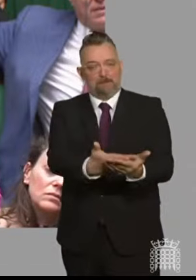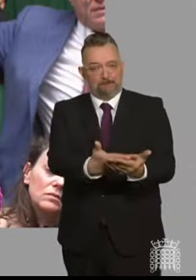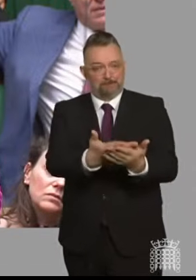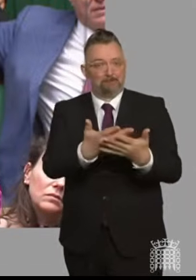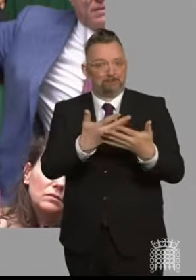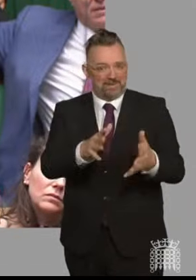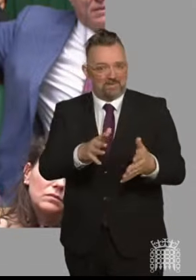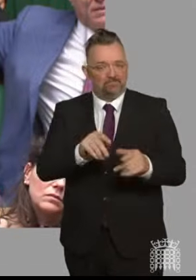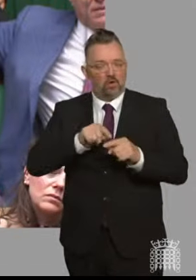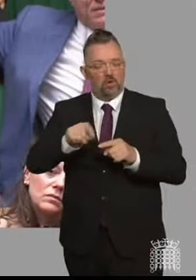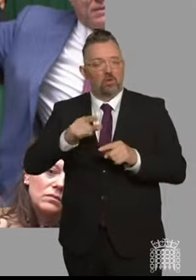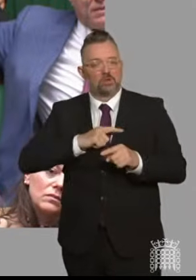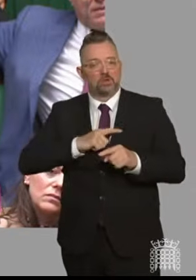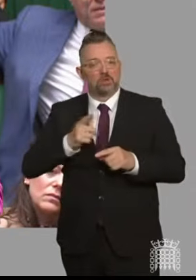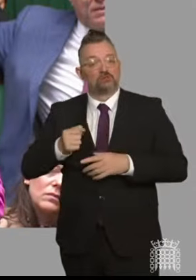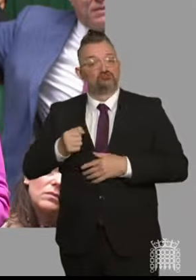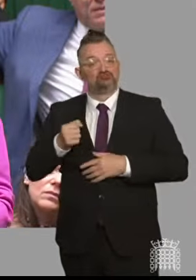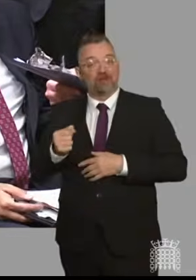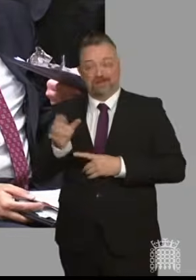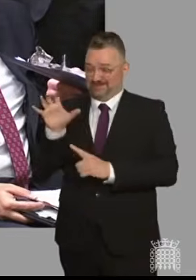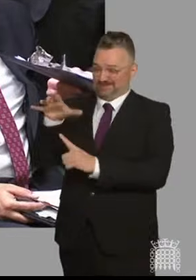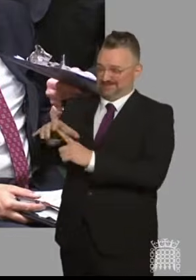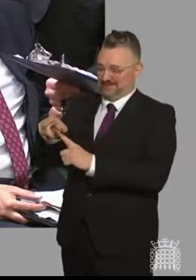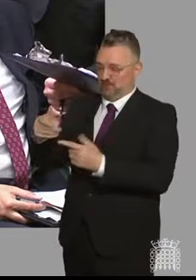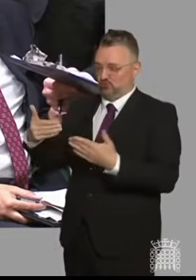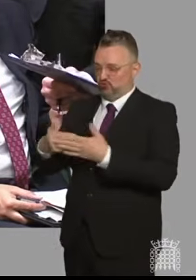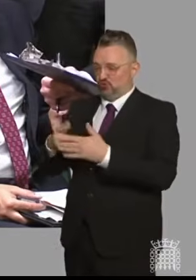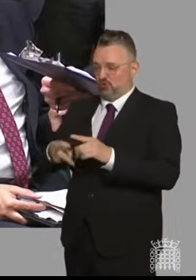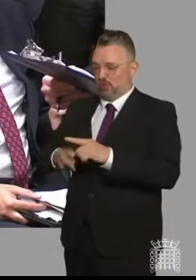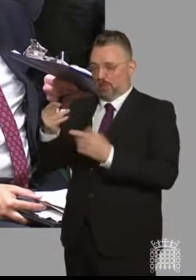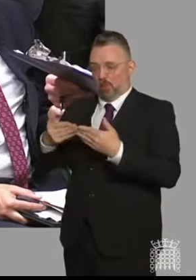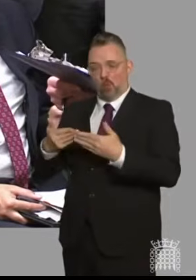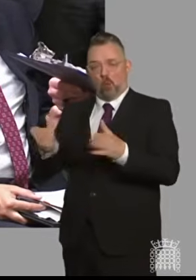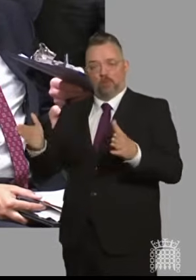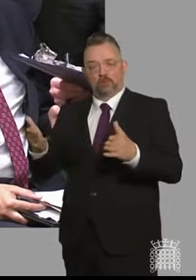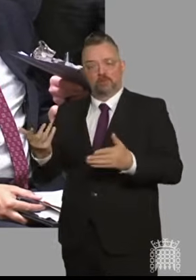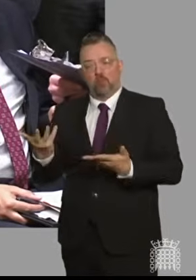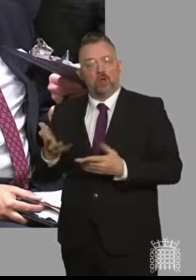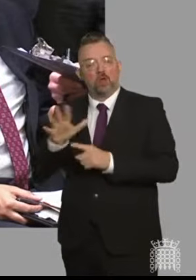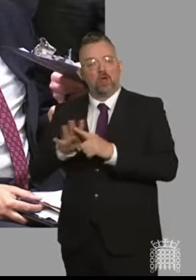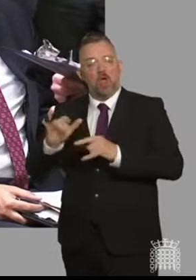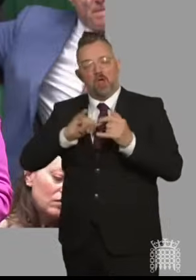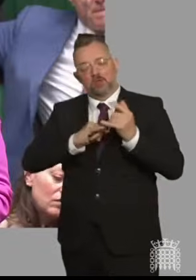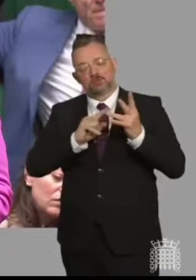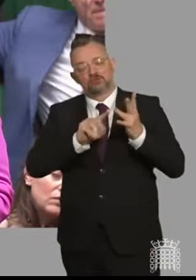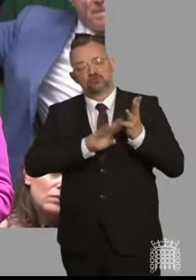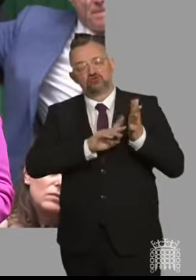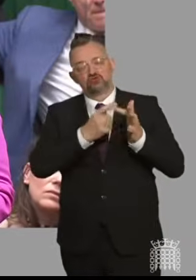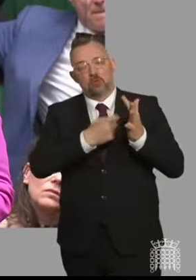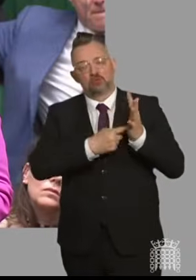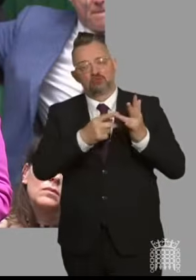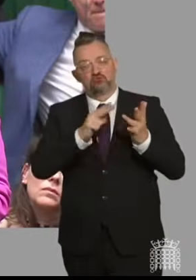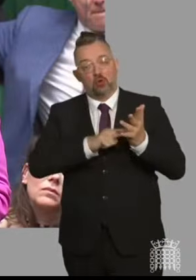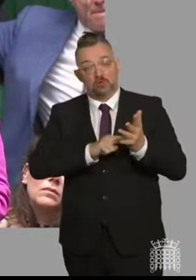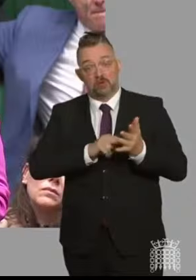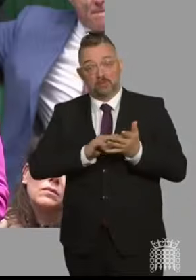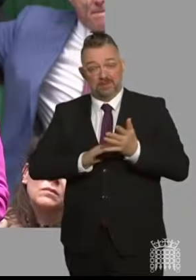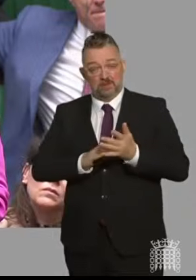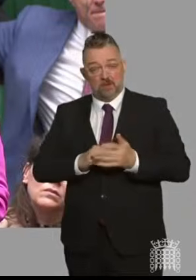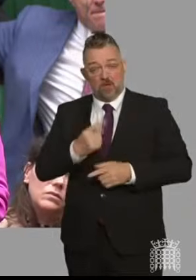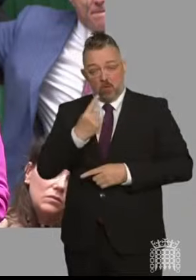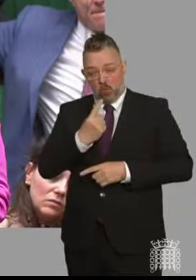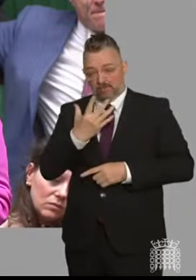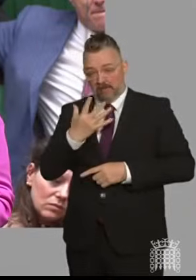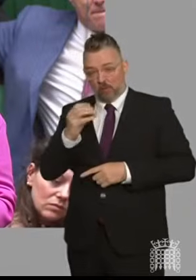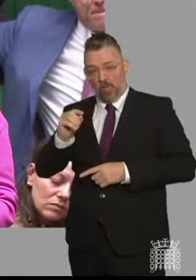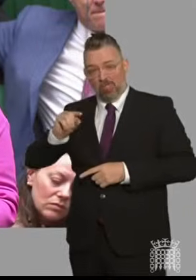the Somerton and Langport area, a train station that would connect over 50,000 people to the rail network, boost the local economy and support